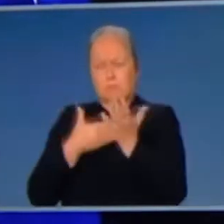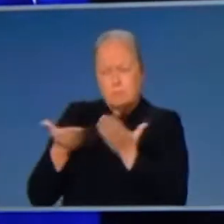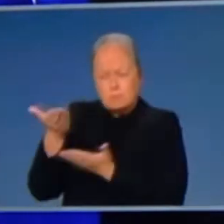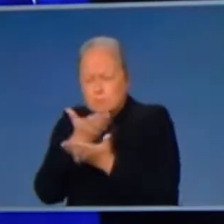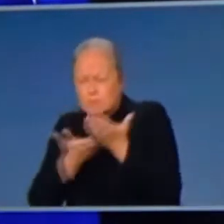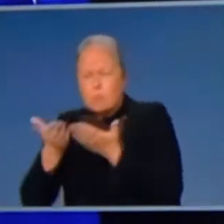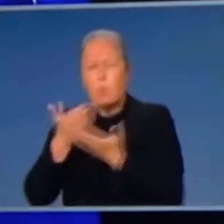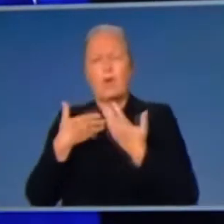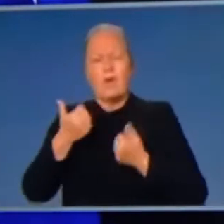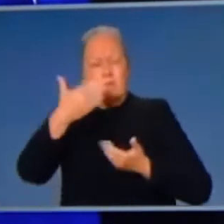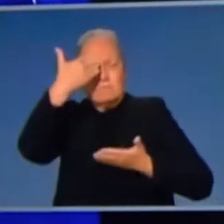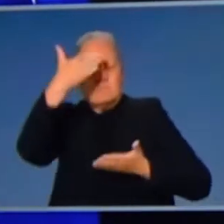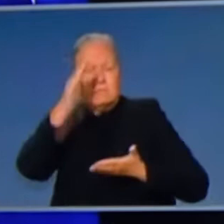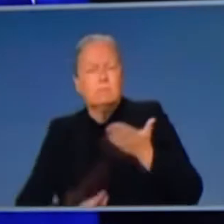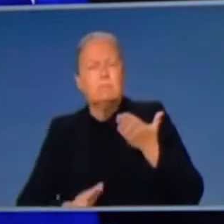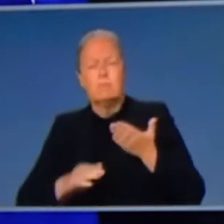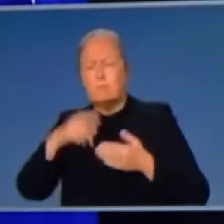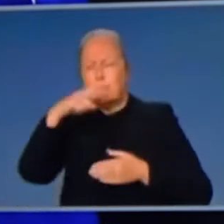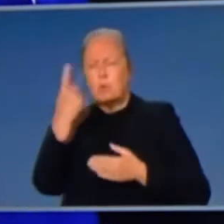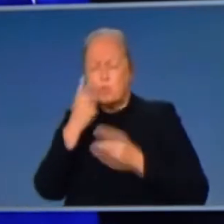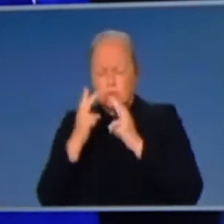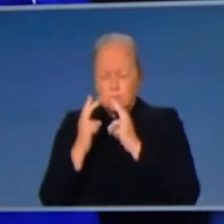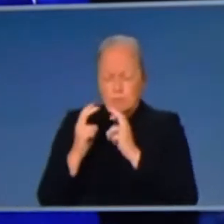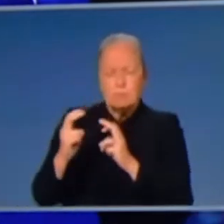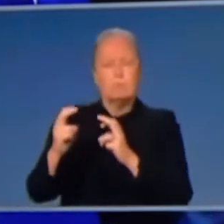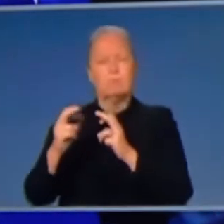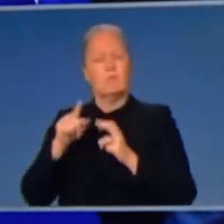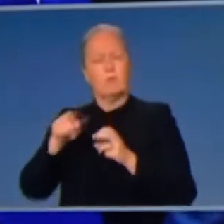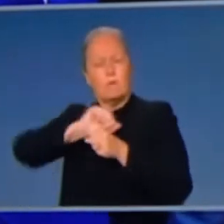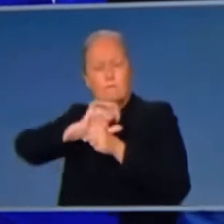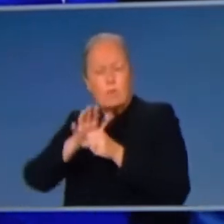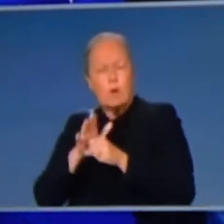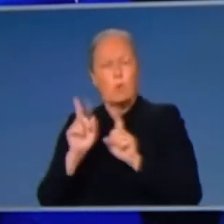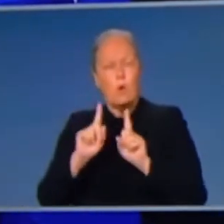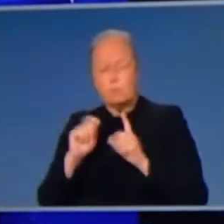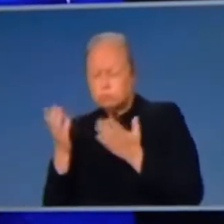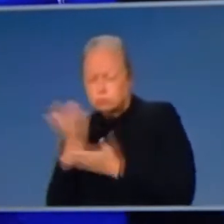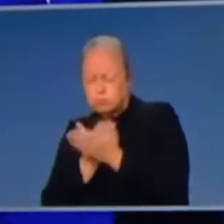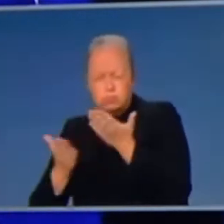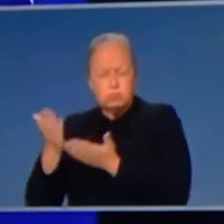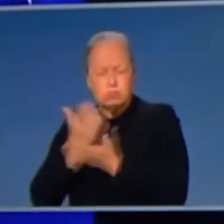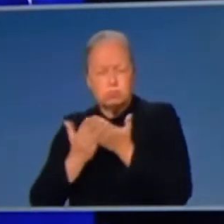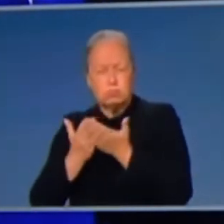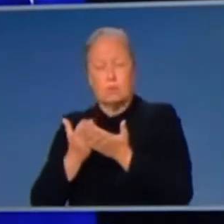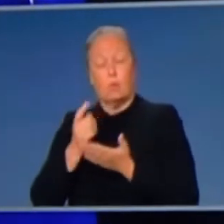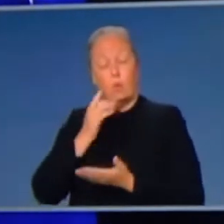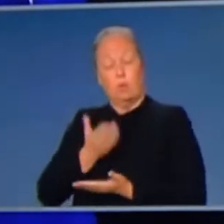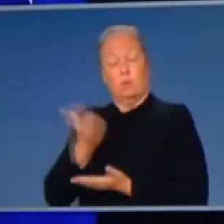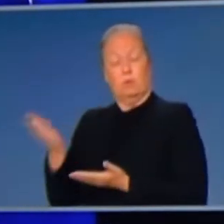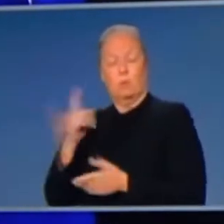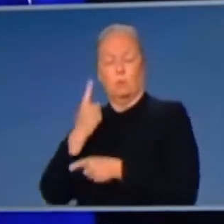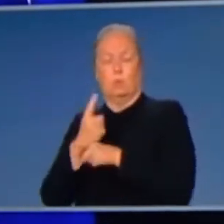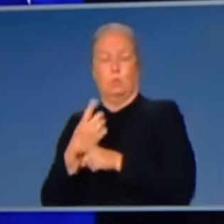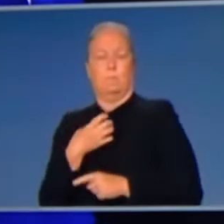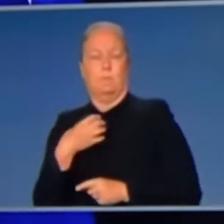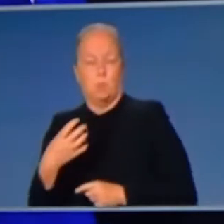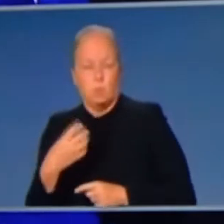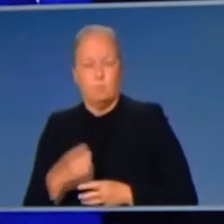and Professor Murphy will take you through some of those matters shortly, as also work on the Commercial Tenancies